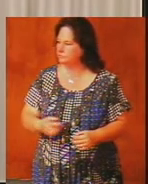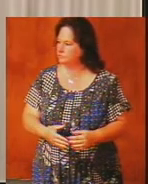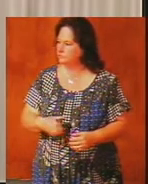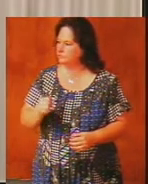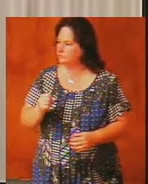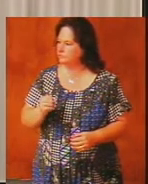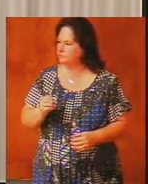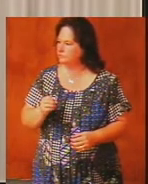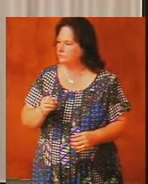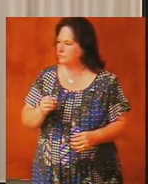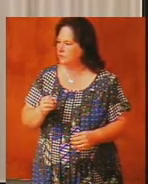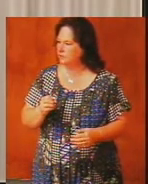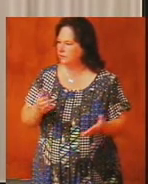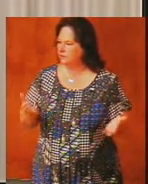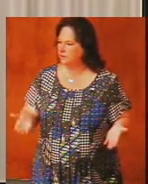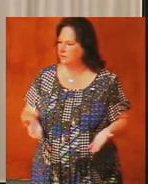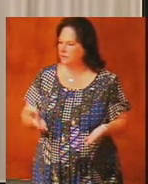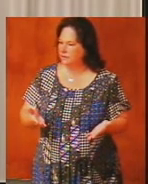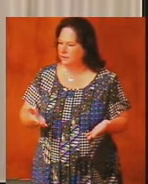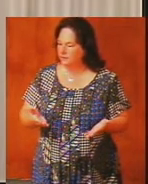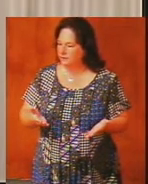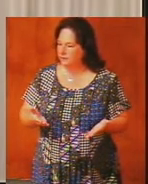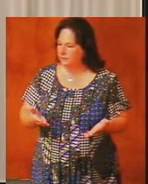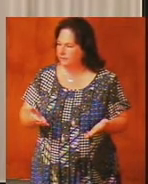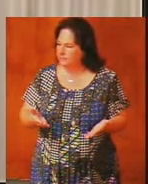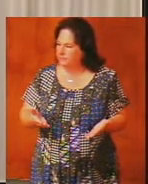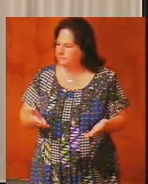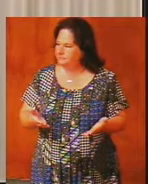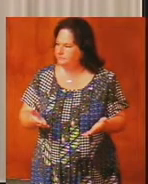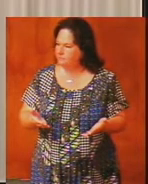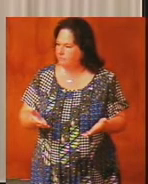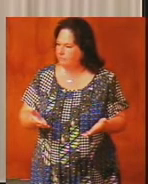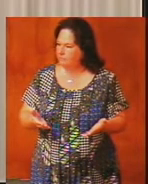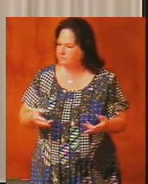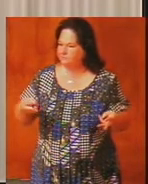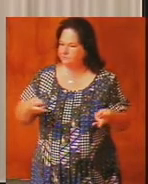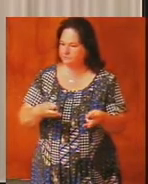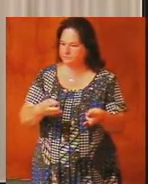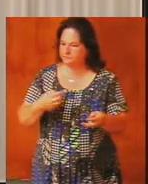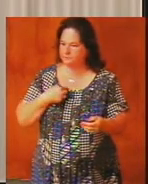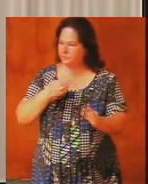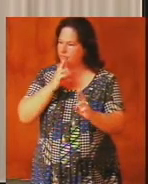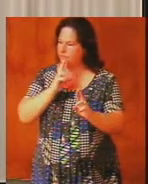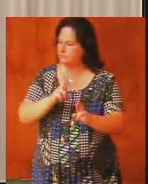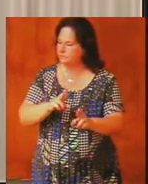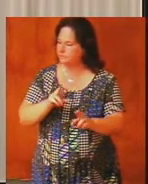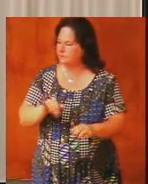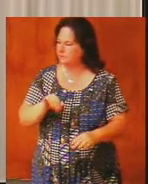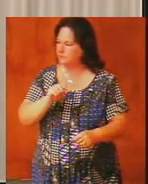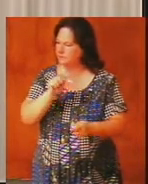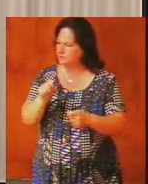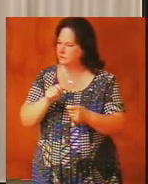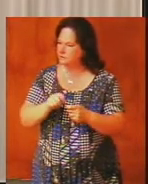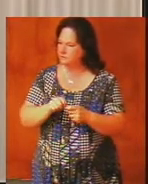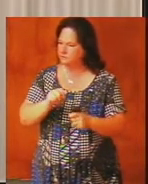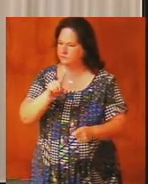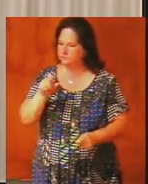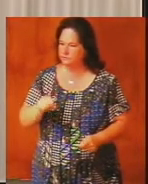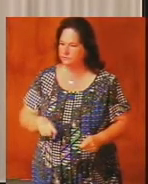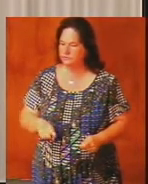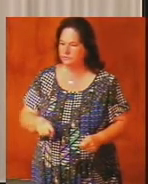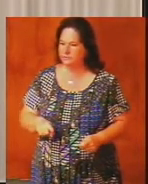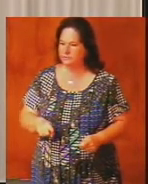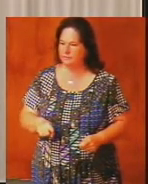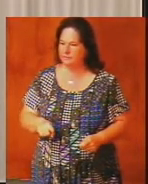And so this is the way I would respond to this particular